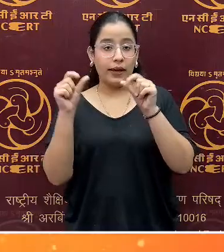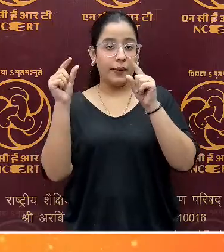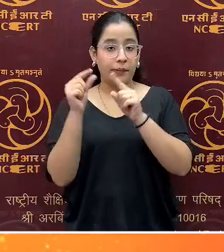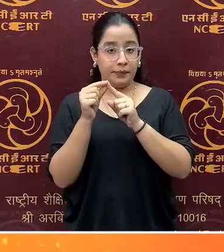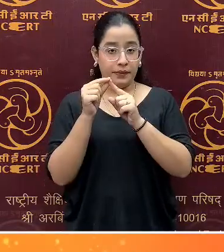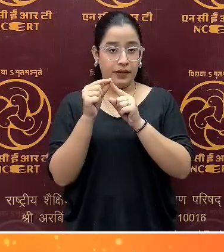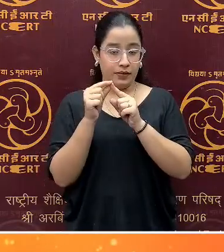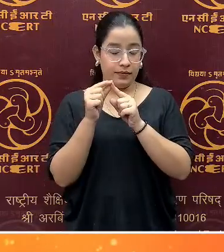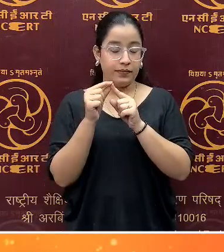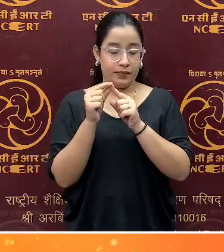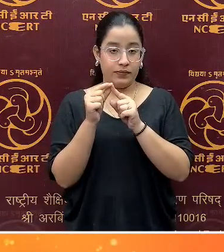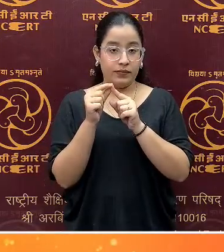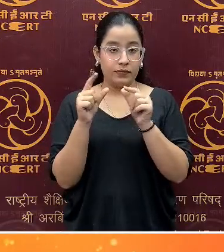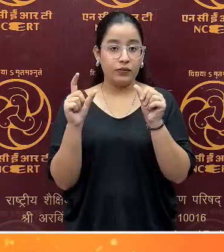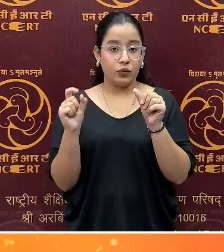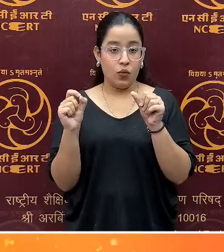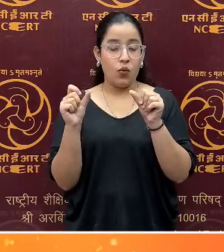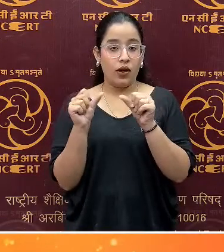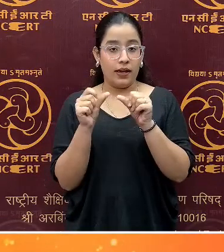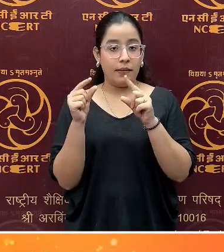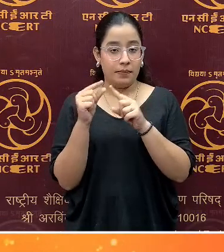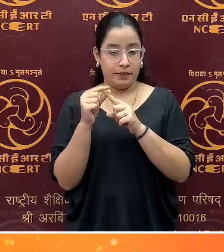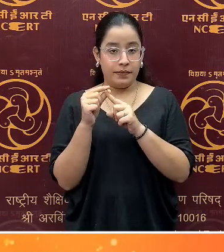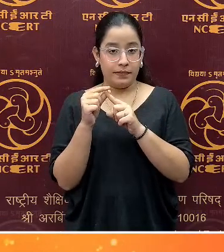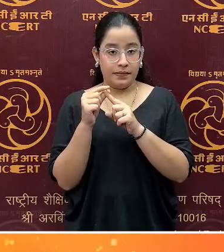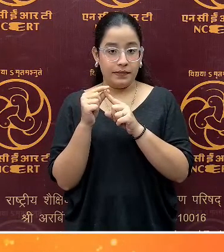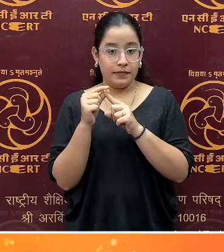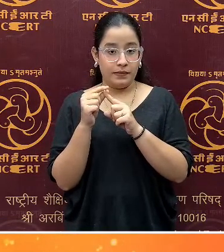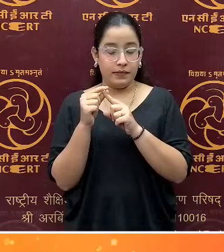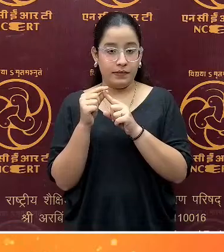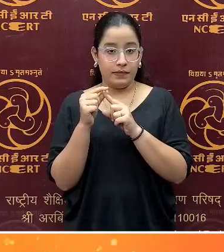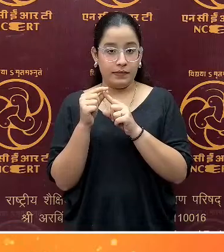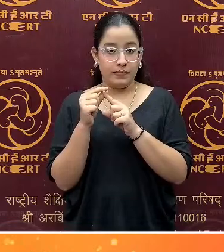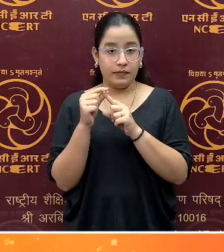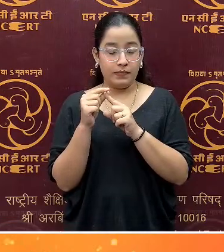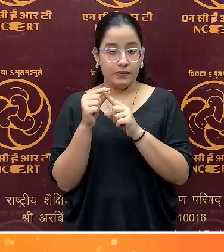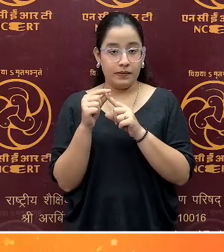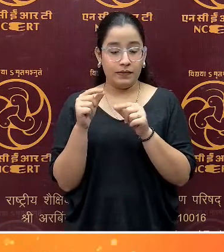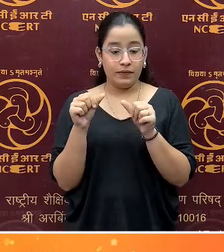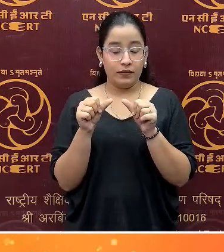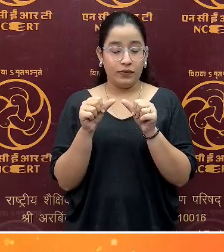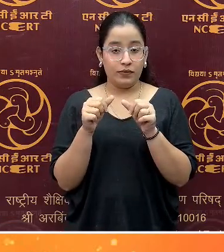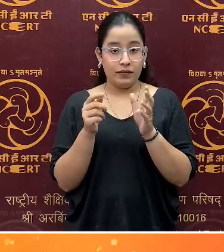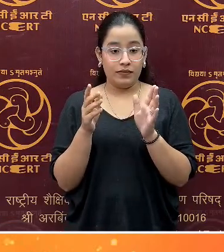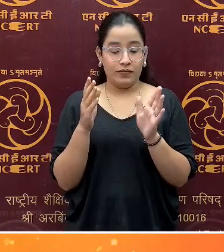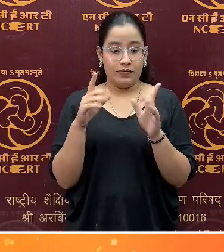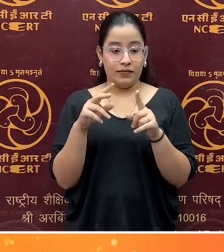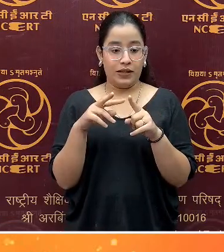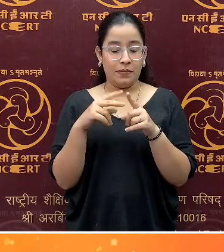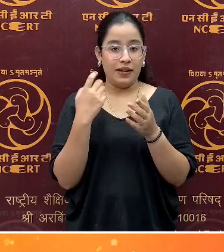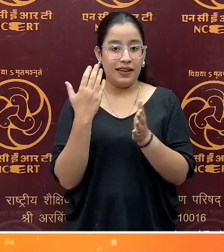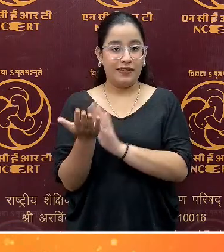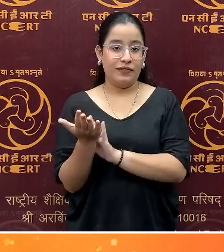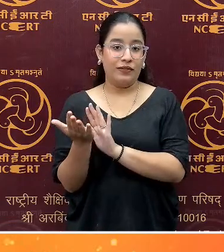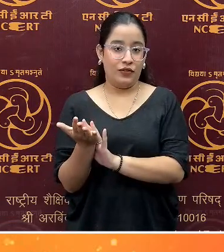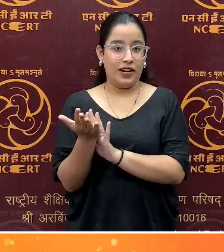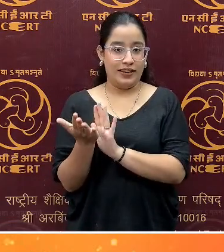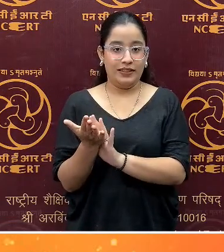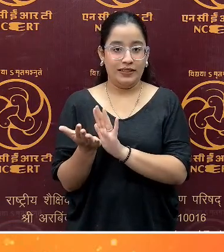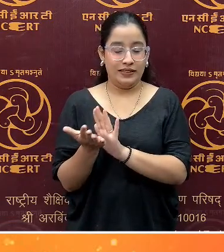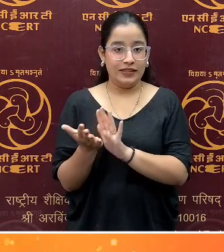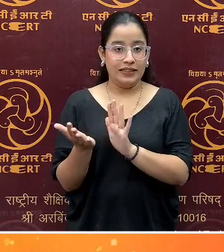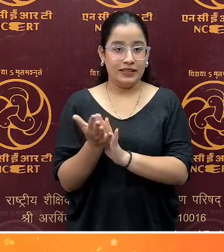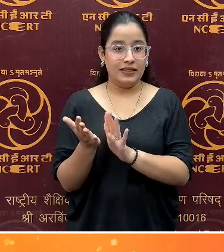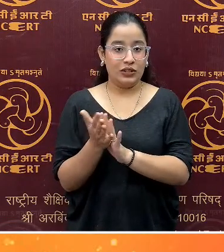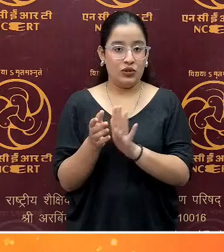triangle OAP. This is O to A and A to P. They form a right angle. That's the reason why I put this symbol.